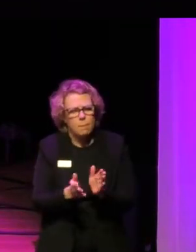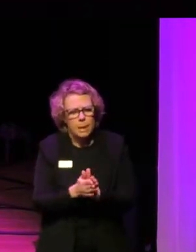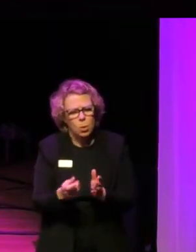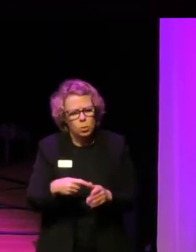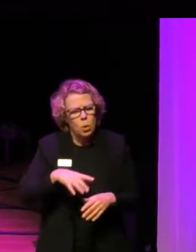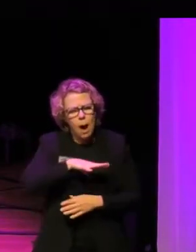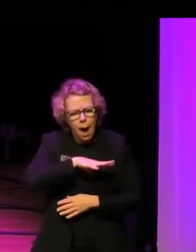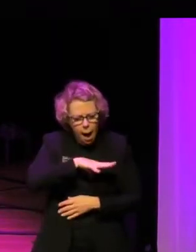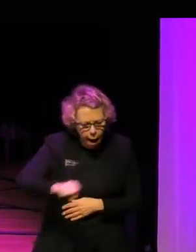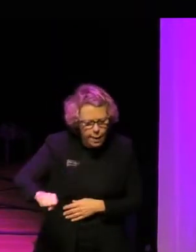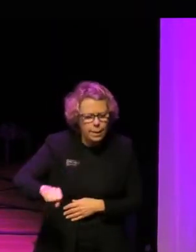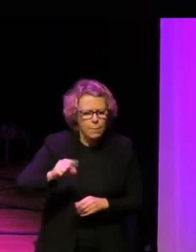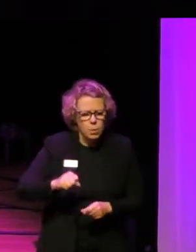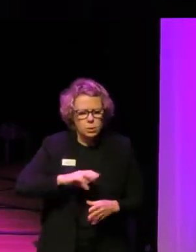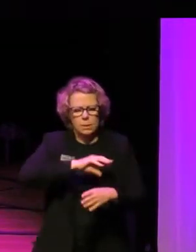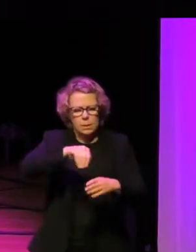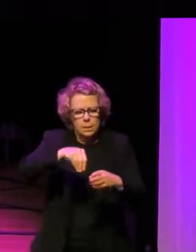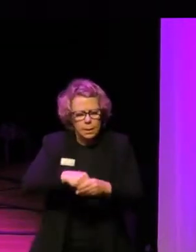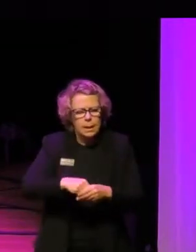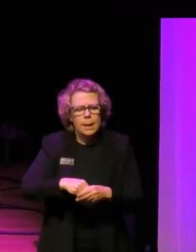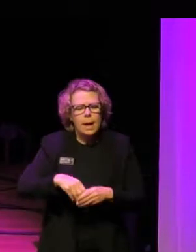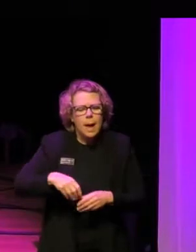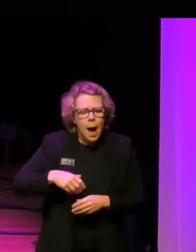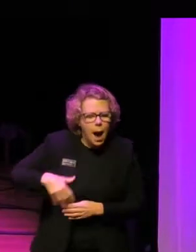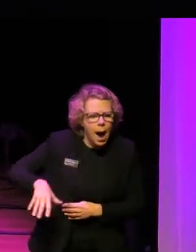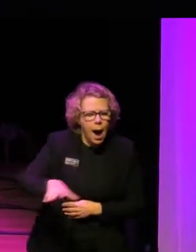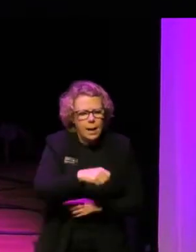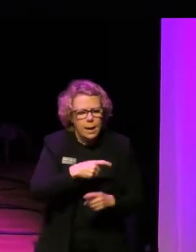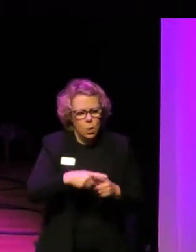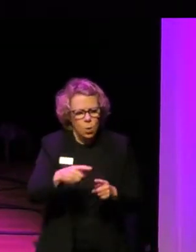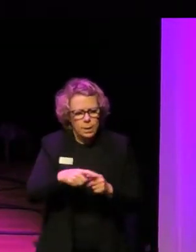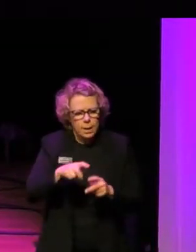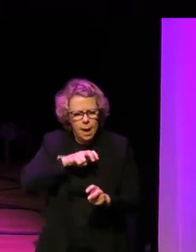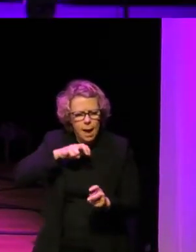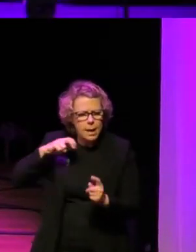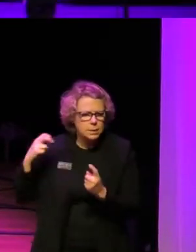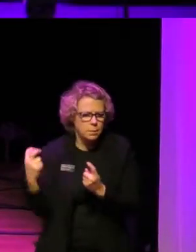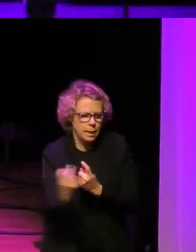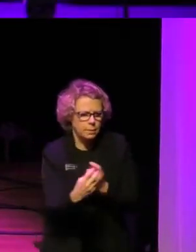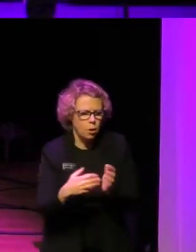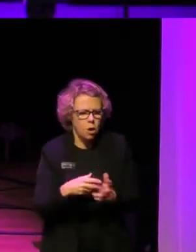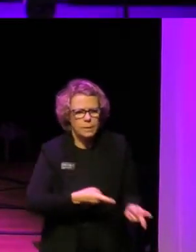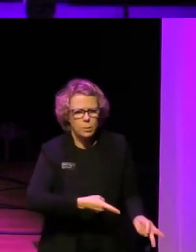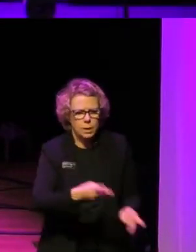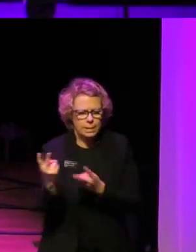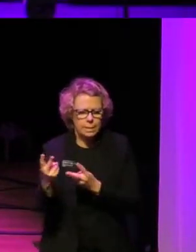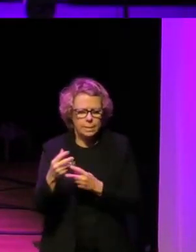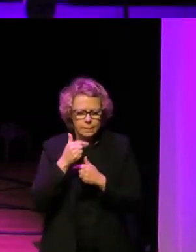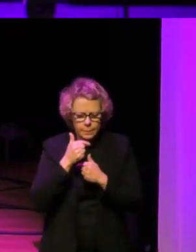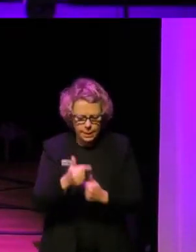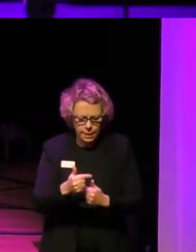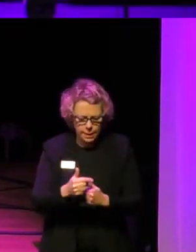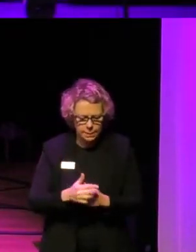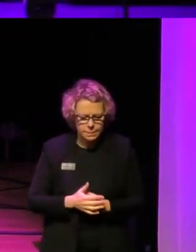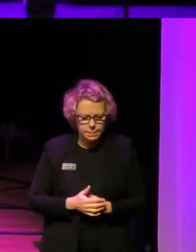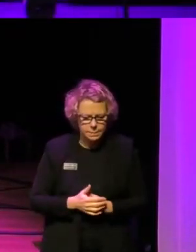everyone is included in every aspect of our democracy. Thank you.